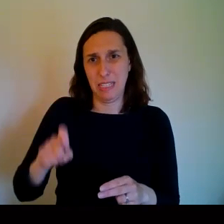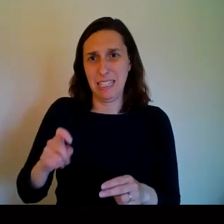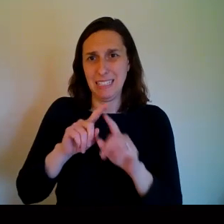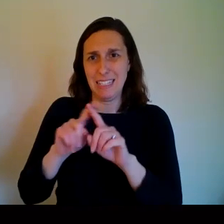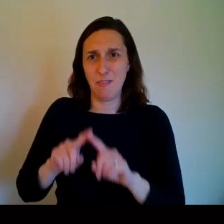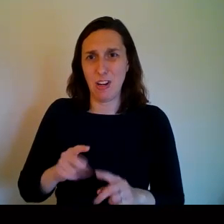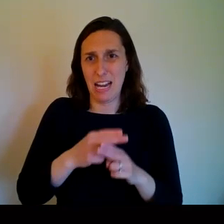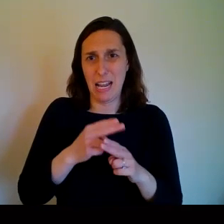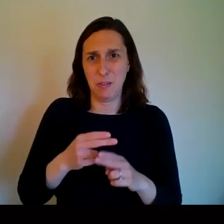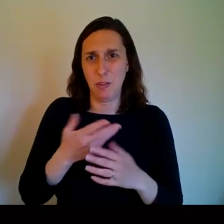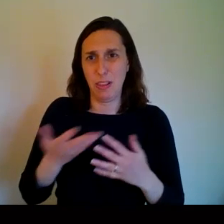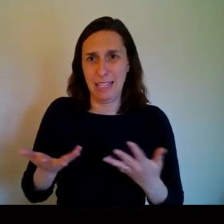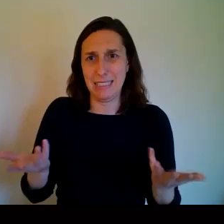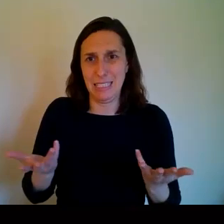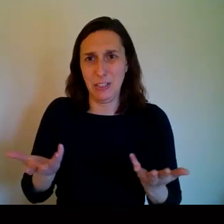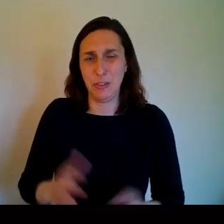And b